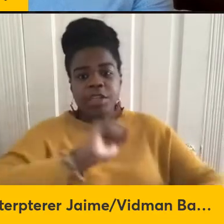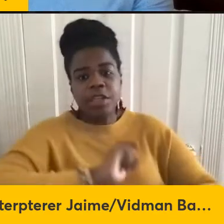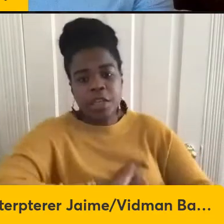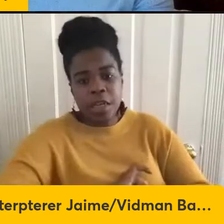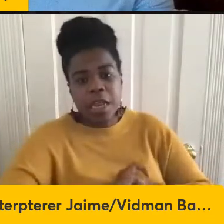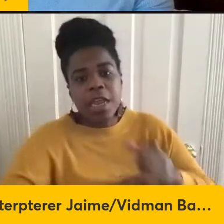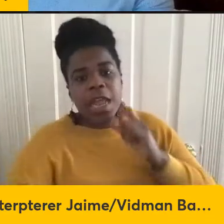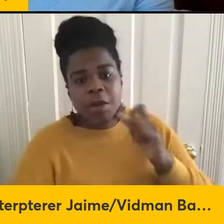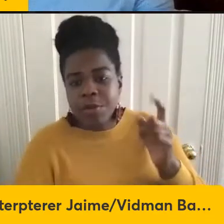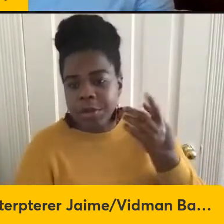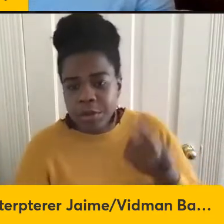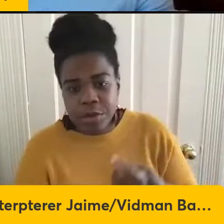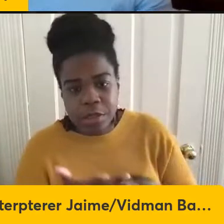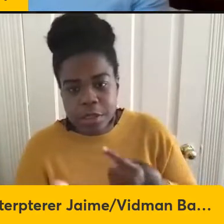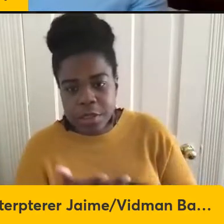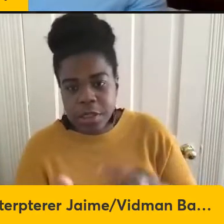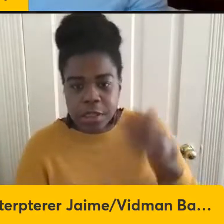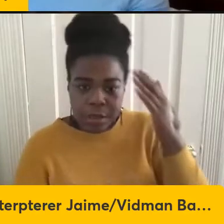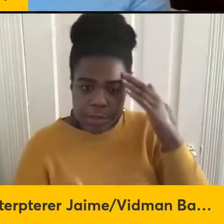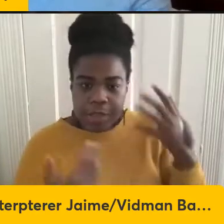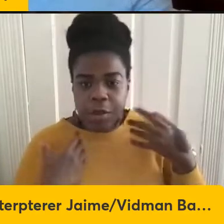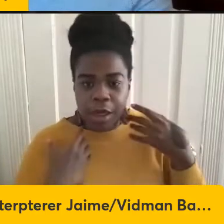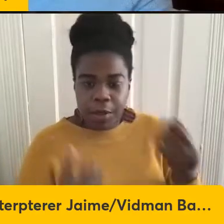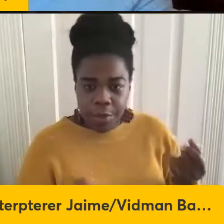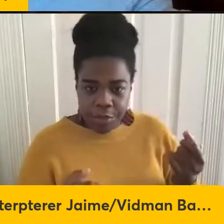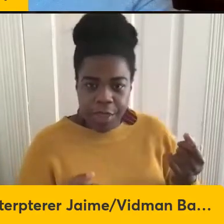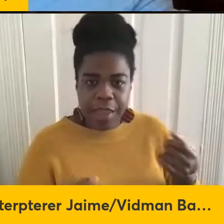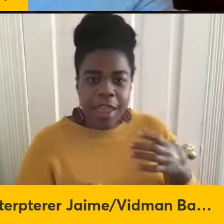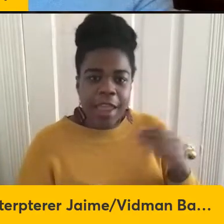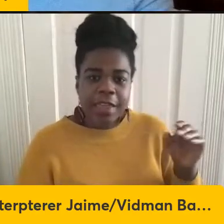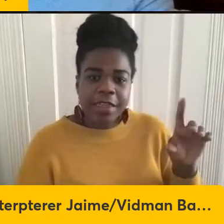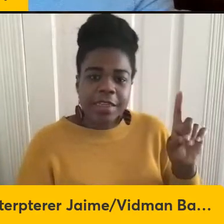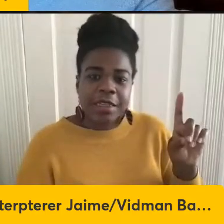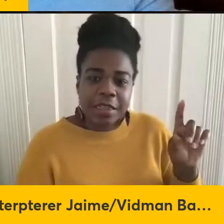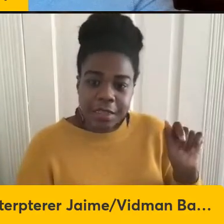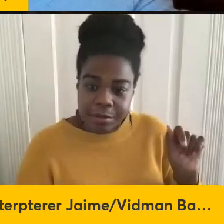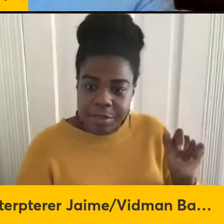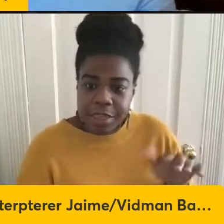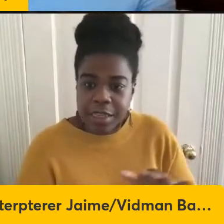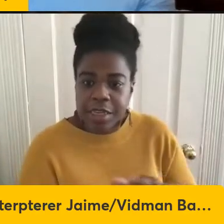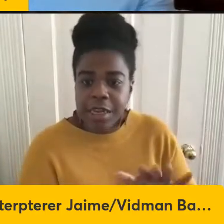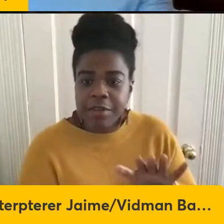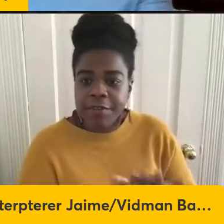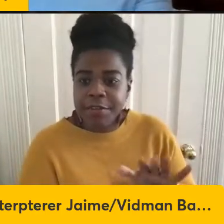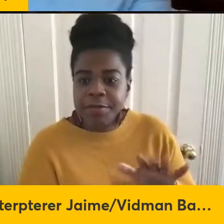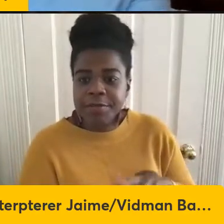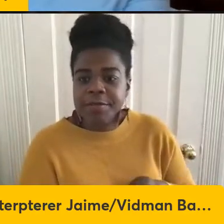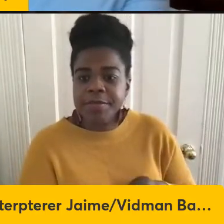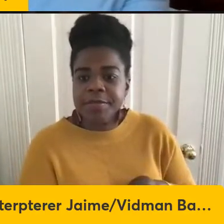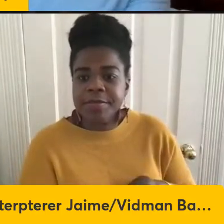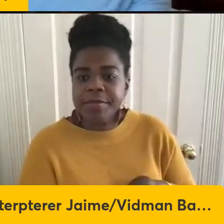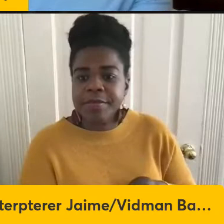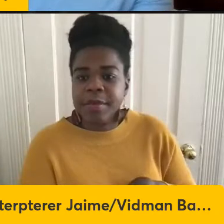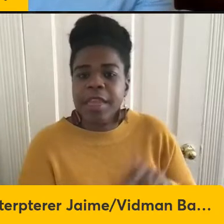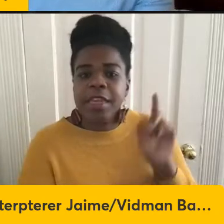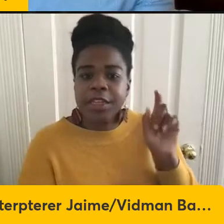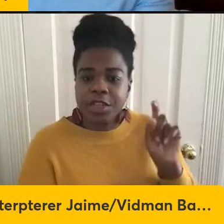about mental health and disability enough. and it's something Yeah. that should be